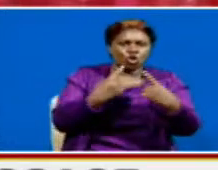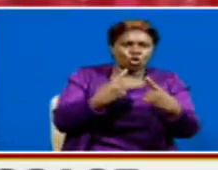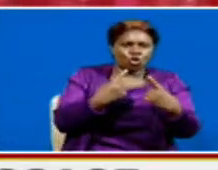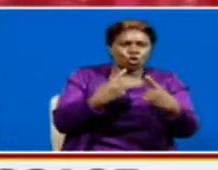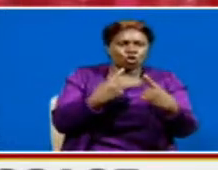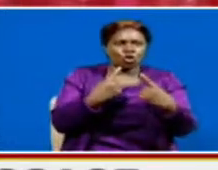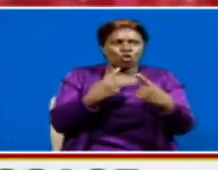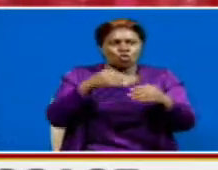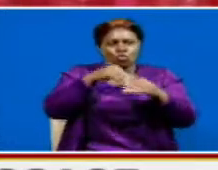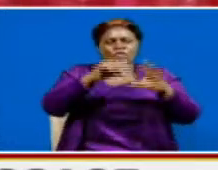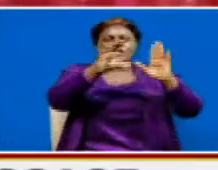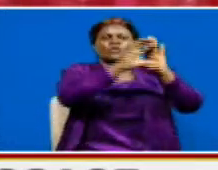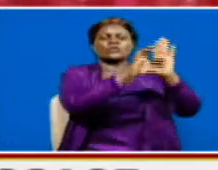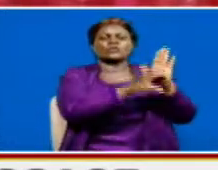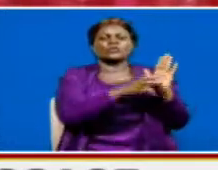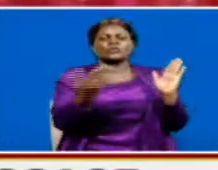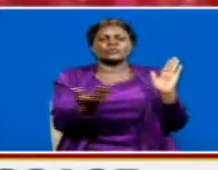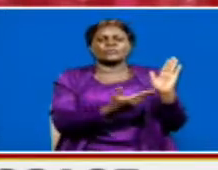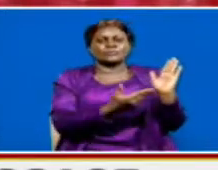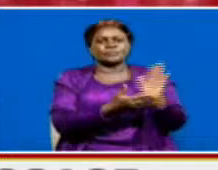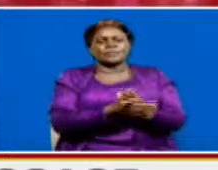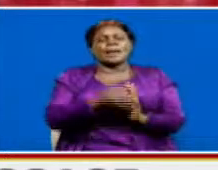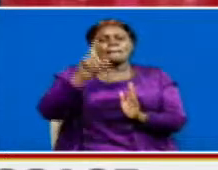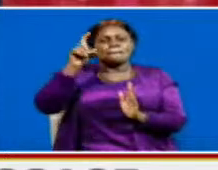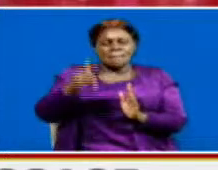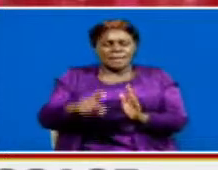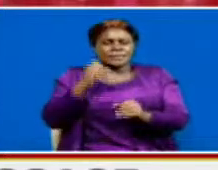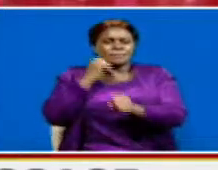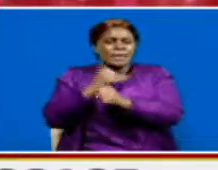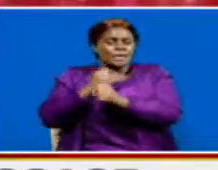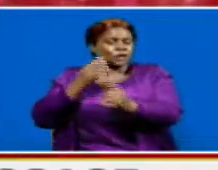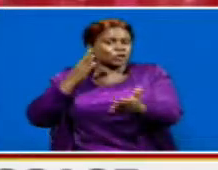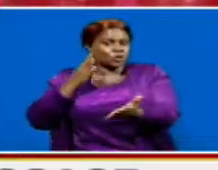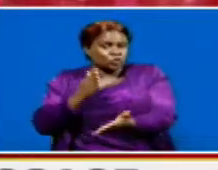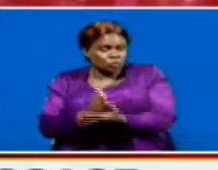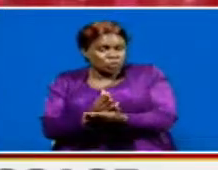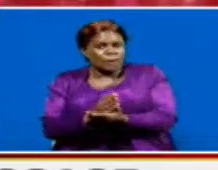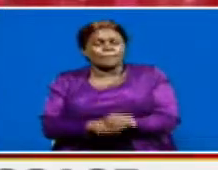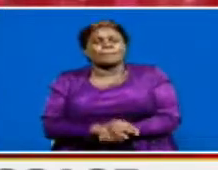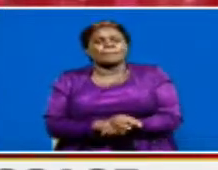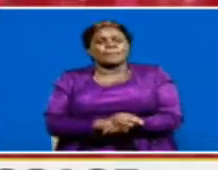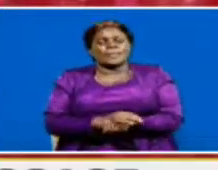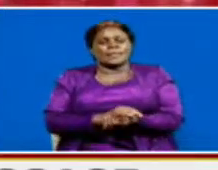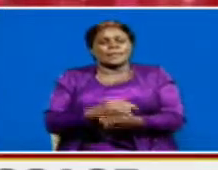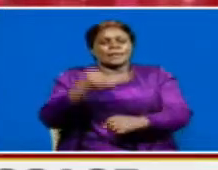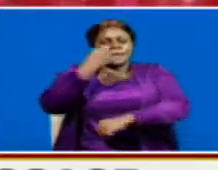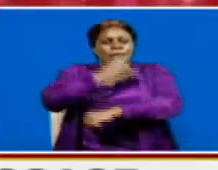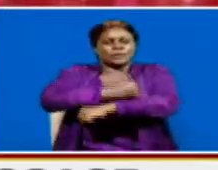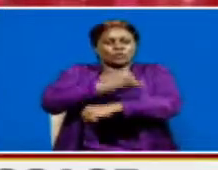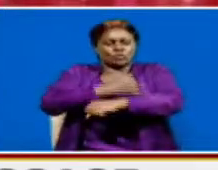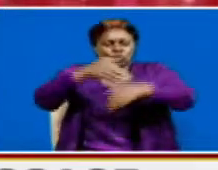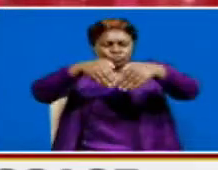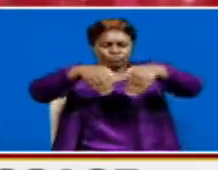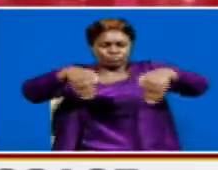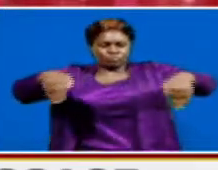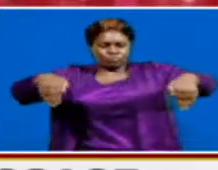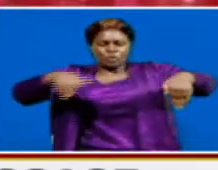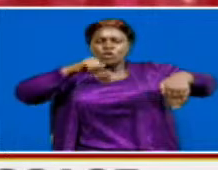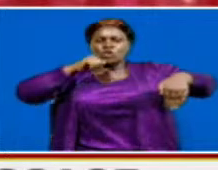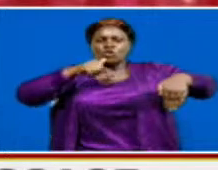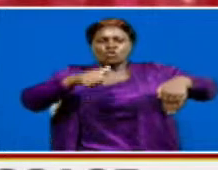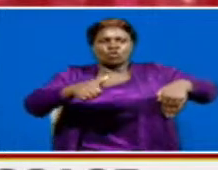the name of the Constitution. We must ensure that institutional independence does